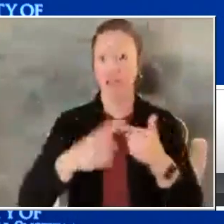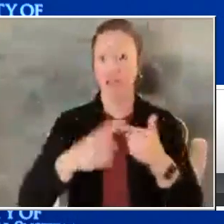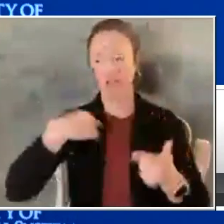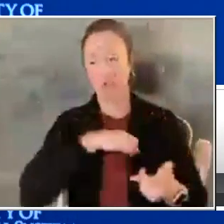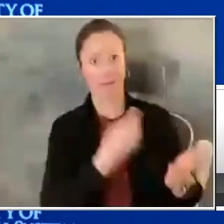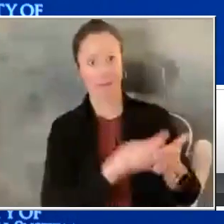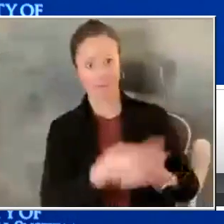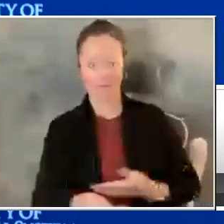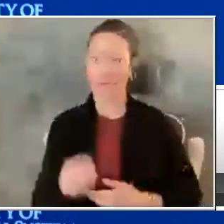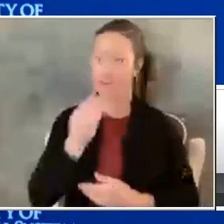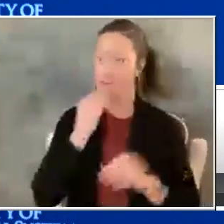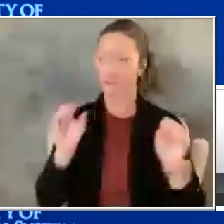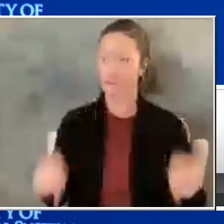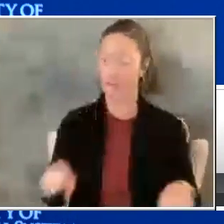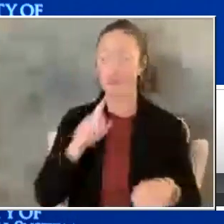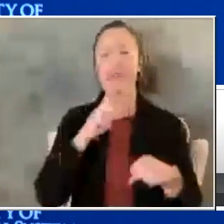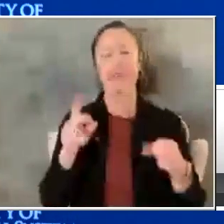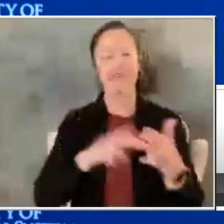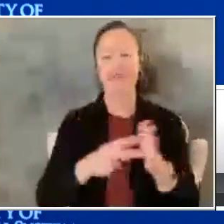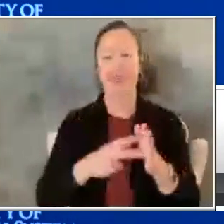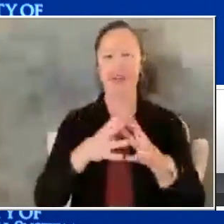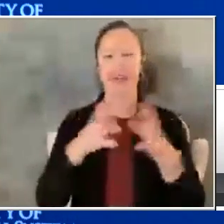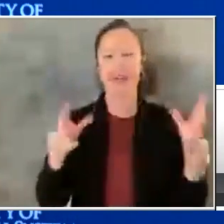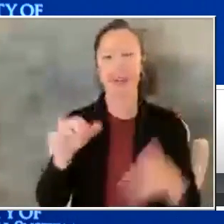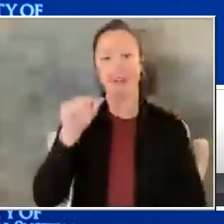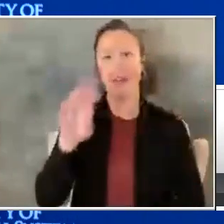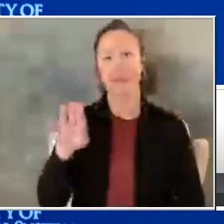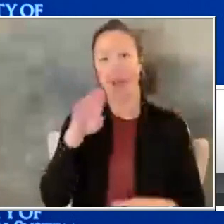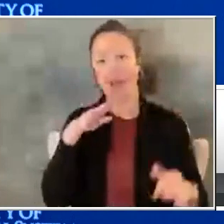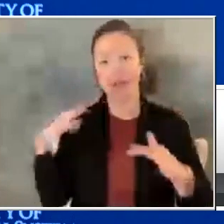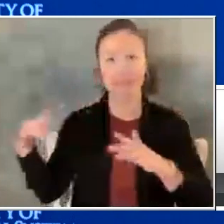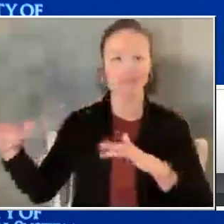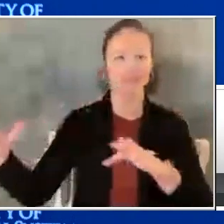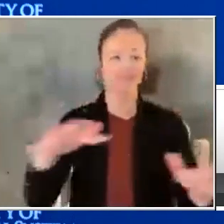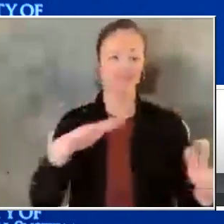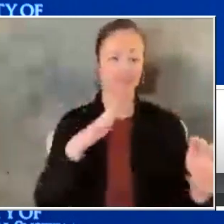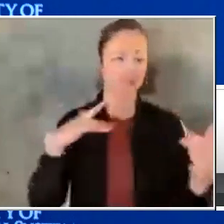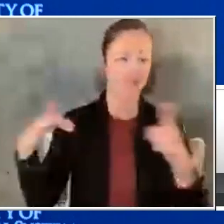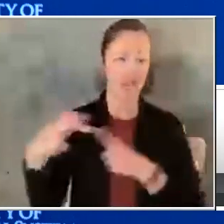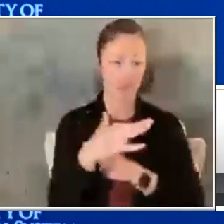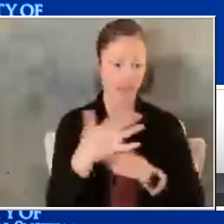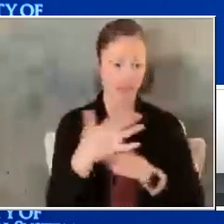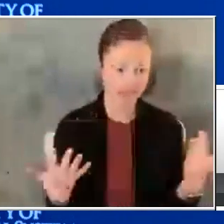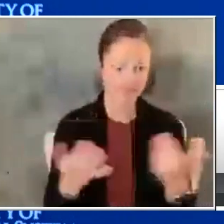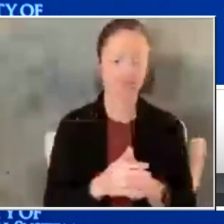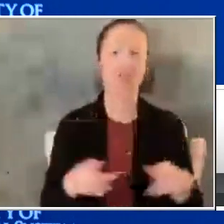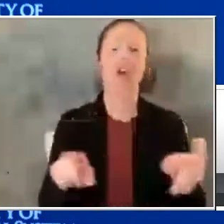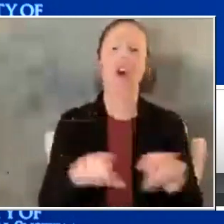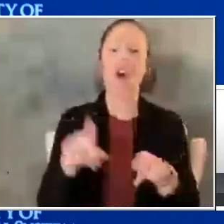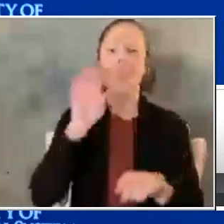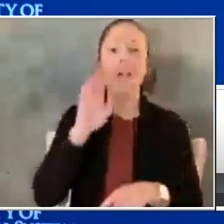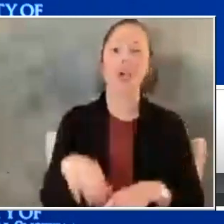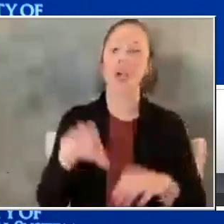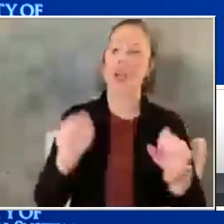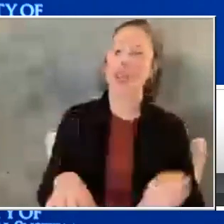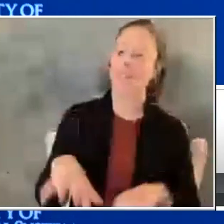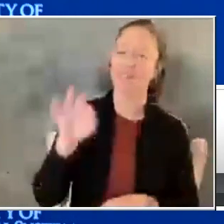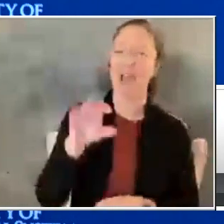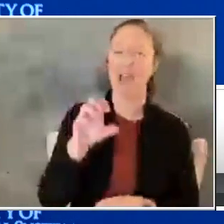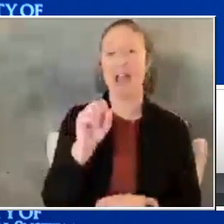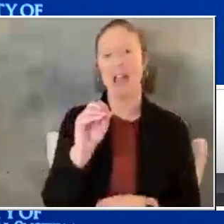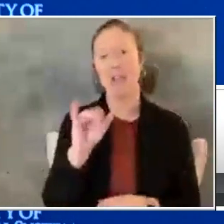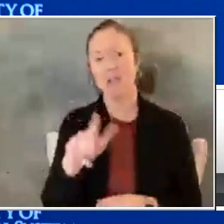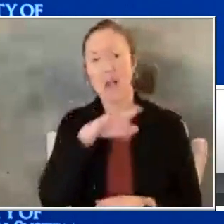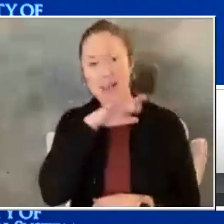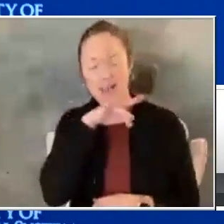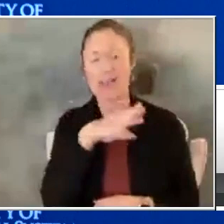a lot of antibiotics into the environment in general, just through excretion. We know it can be found in the soil. We know they can be found in